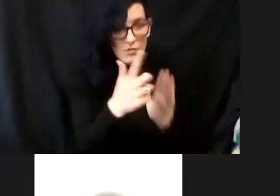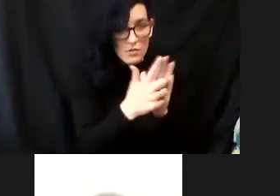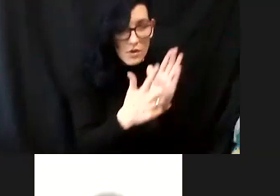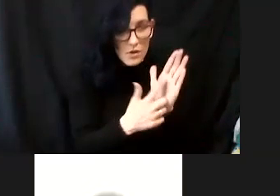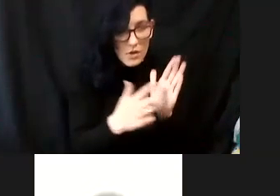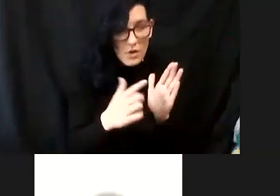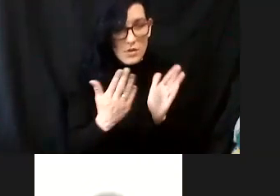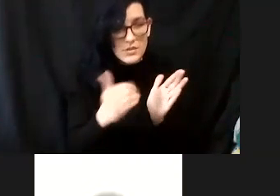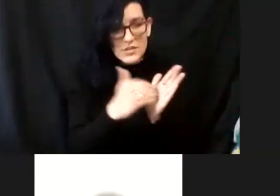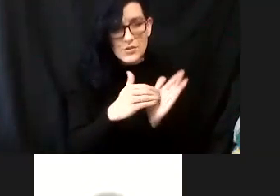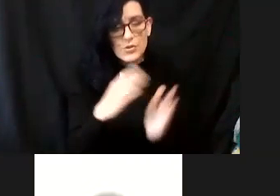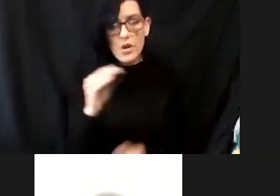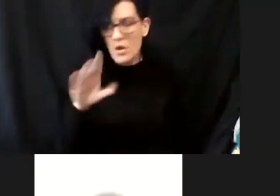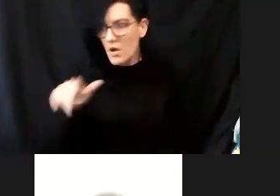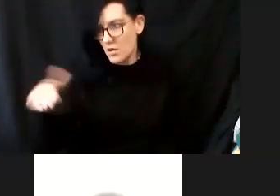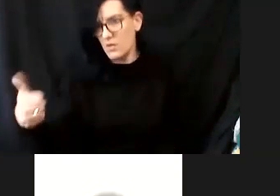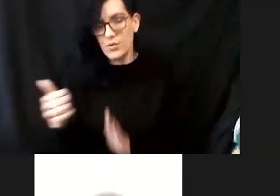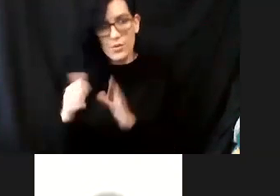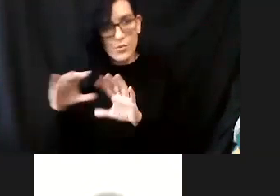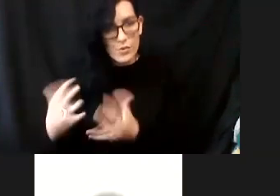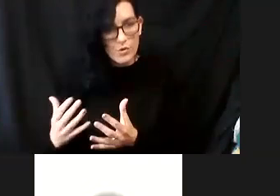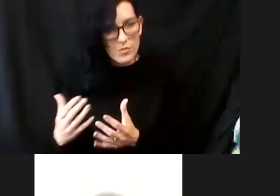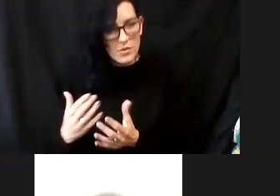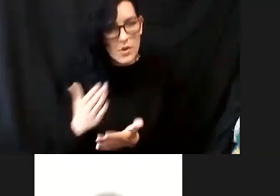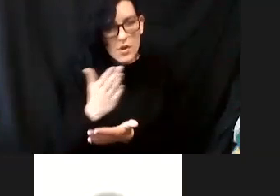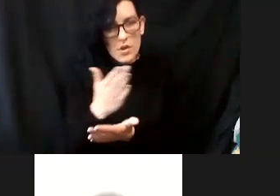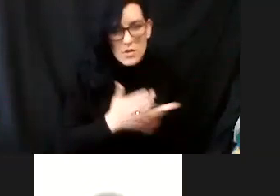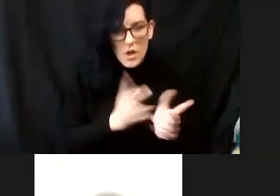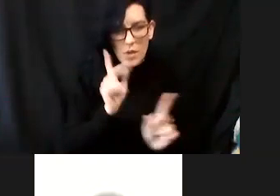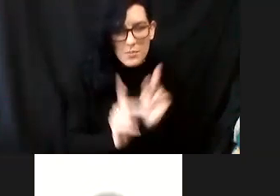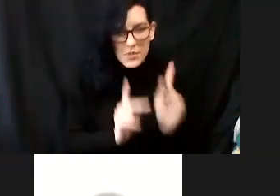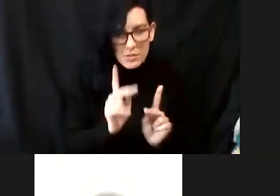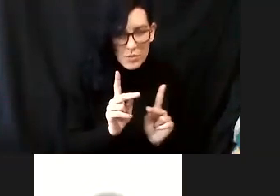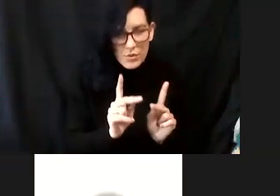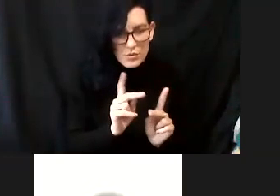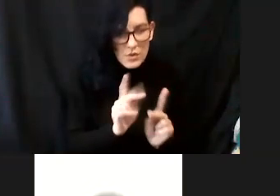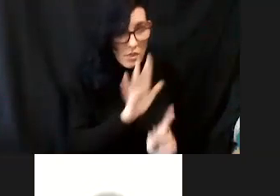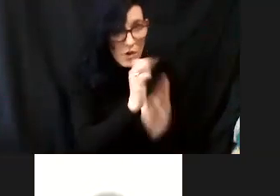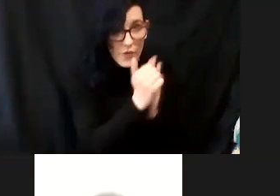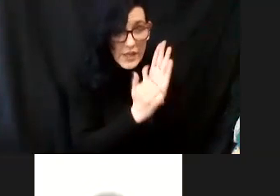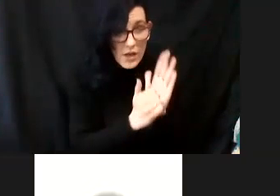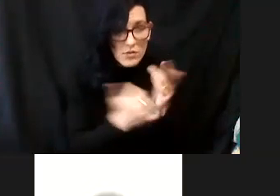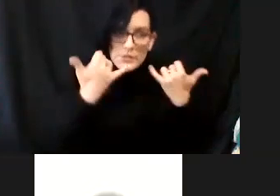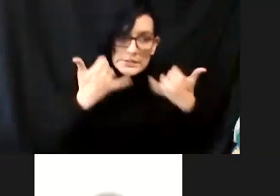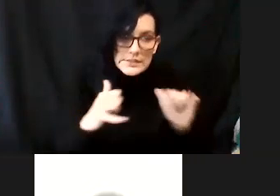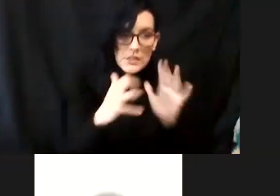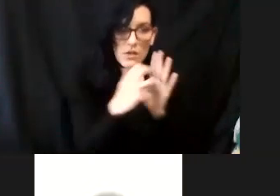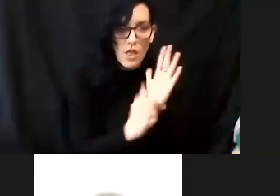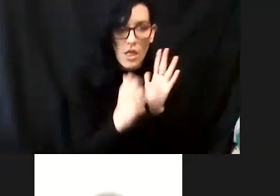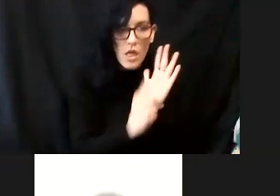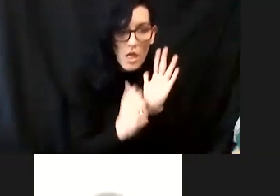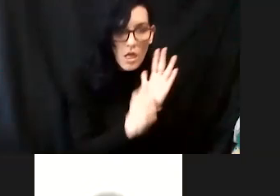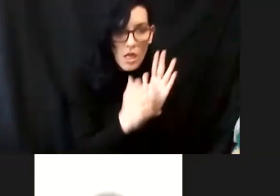people's bank accounts, wages were still being garnished by the Department of